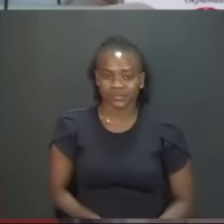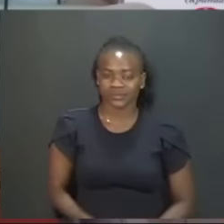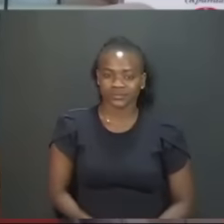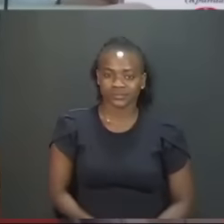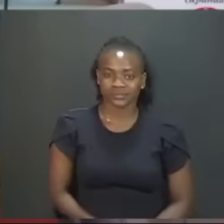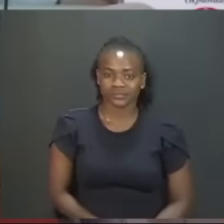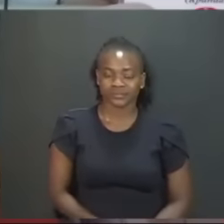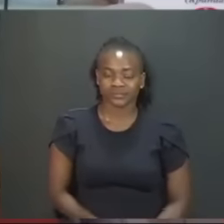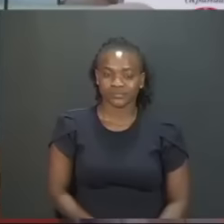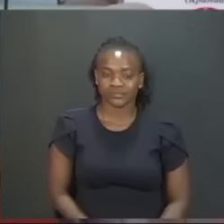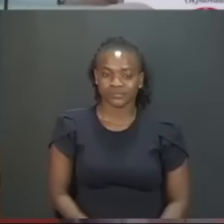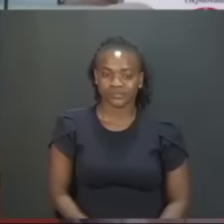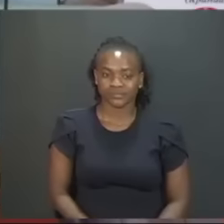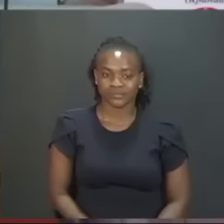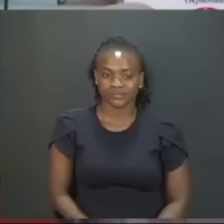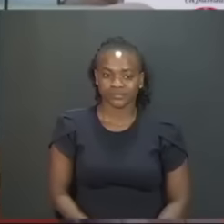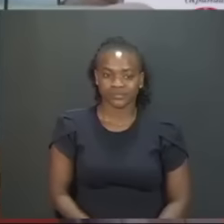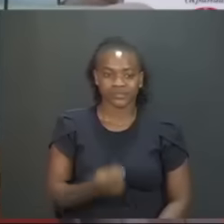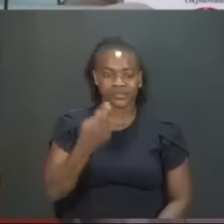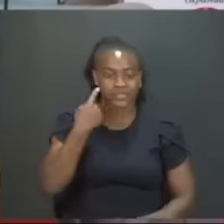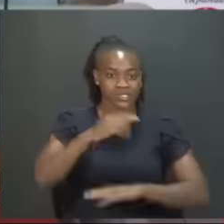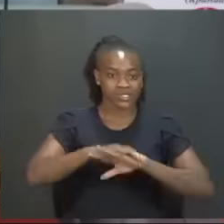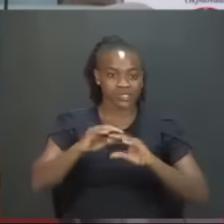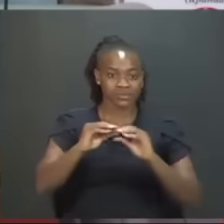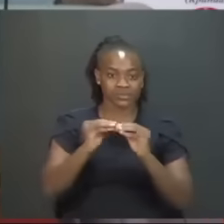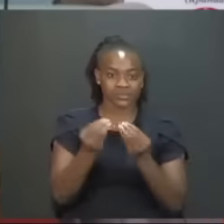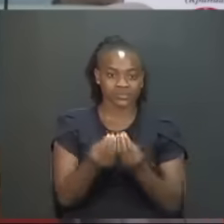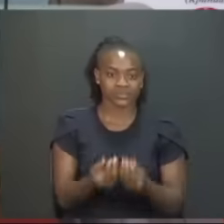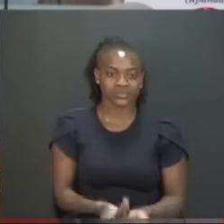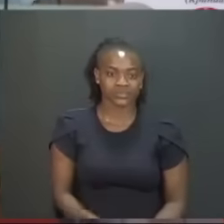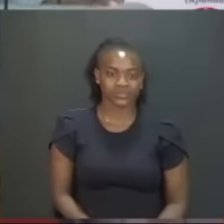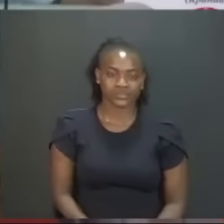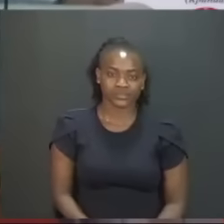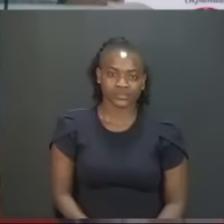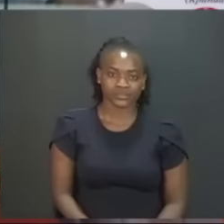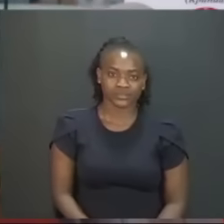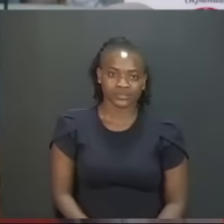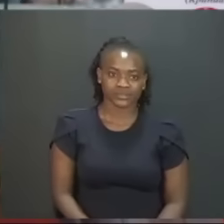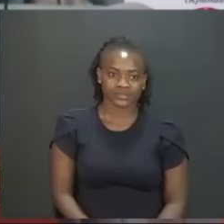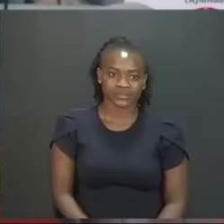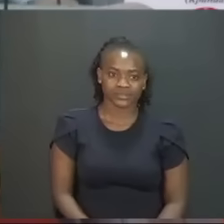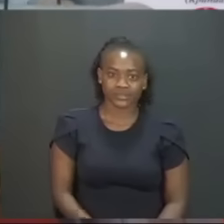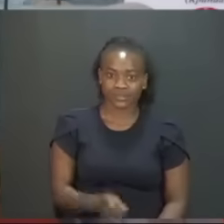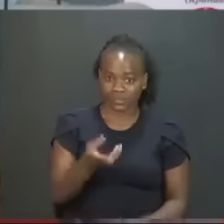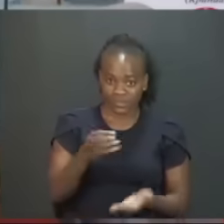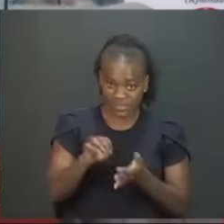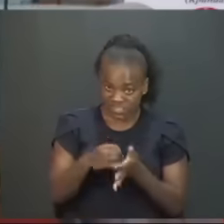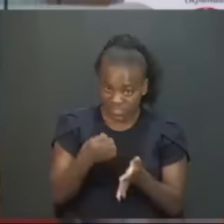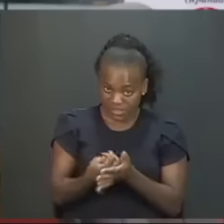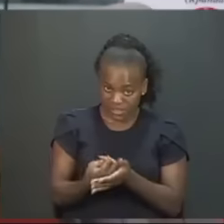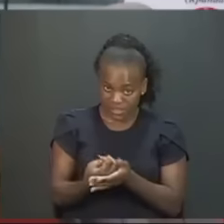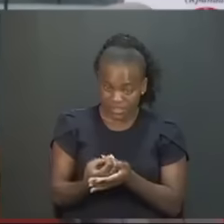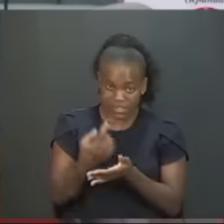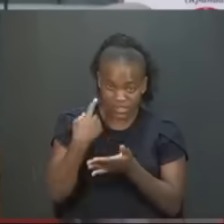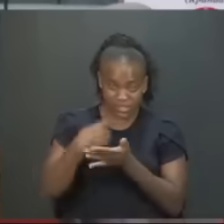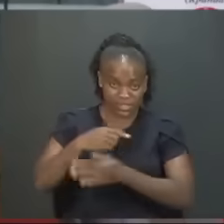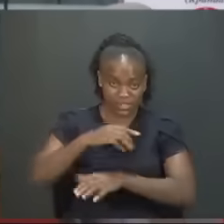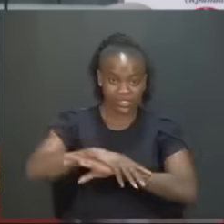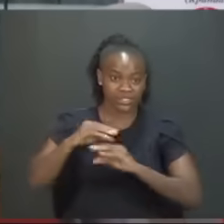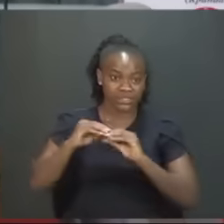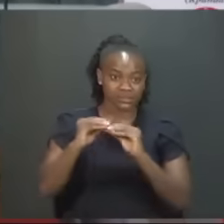And you can check at the table office. But Roxanne, evidence. Check at the table